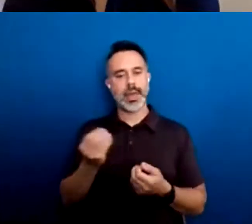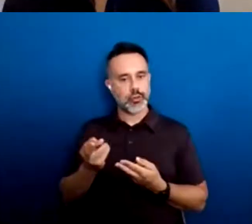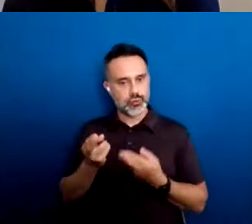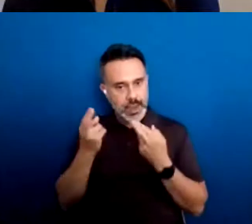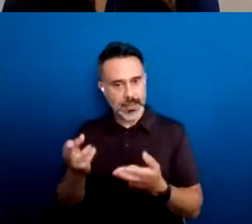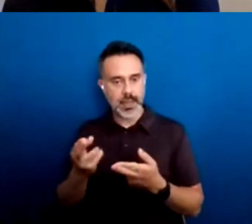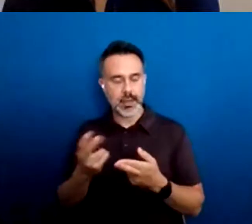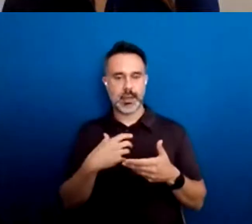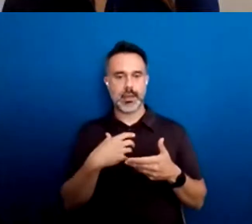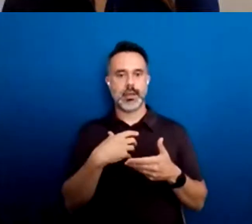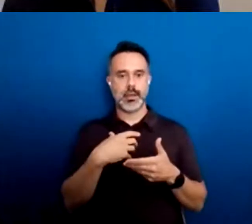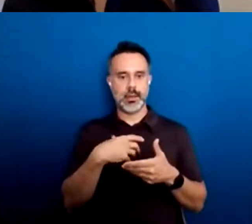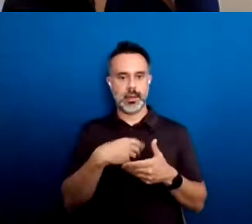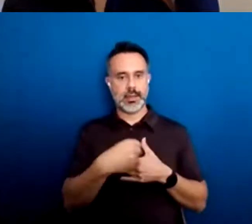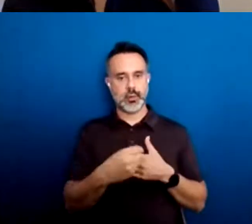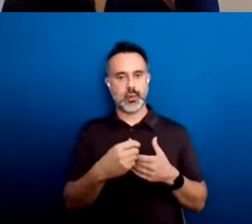outdoor mega events.